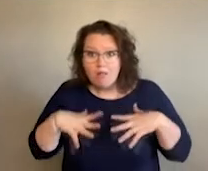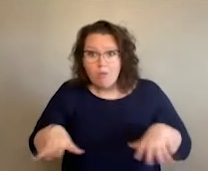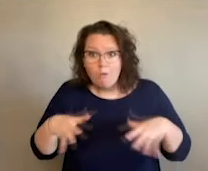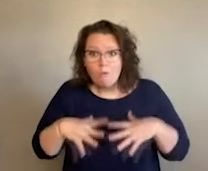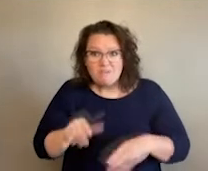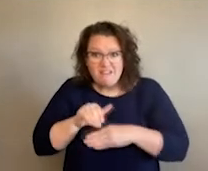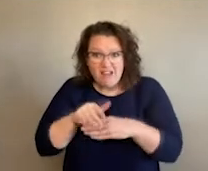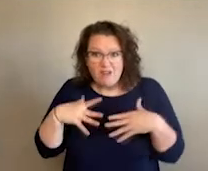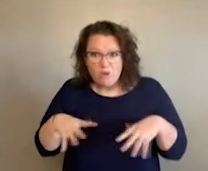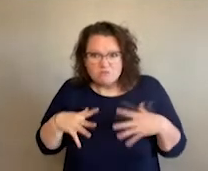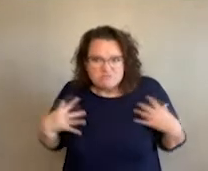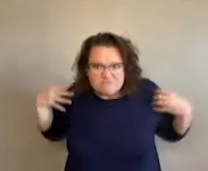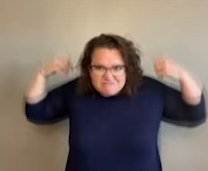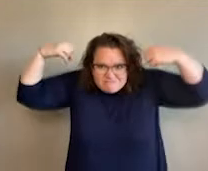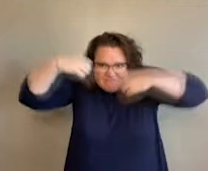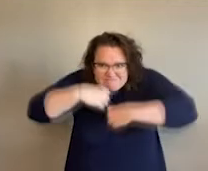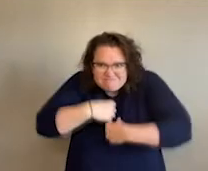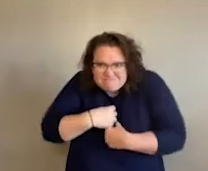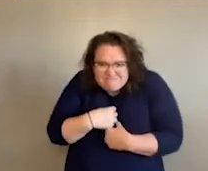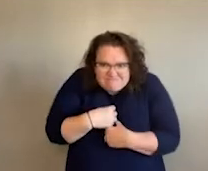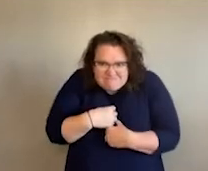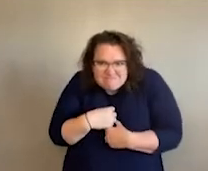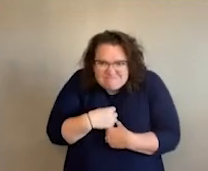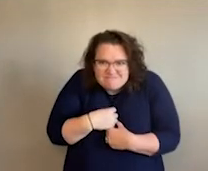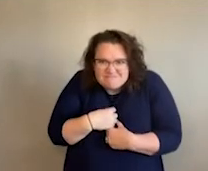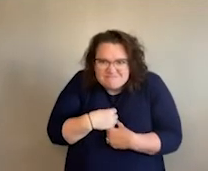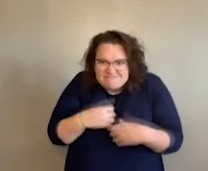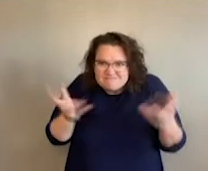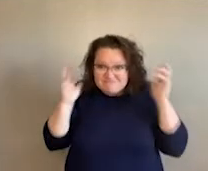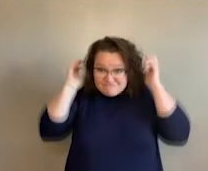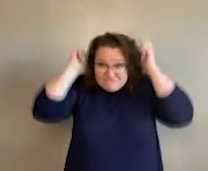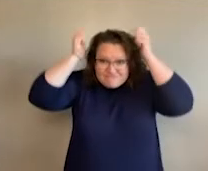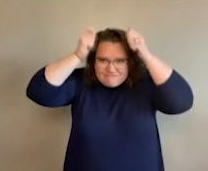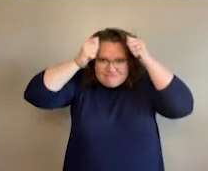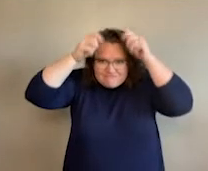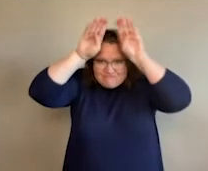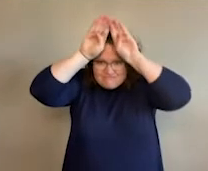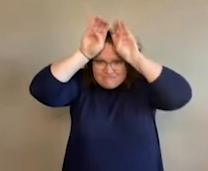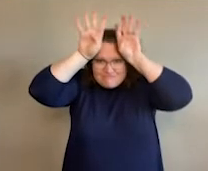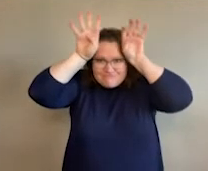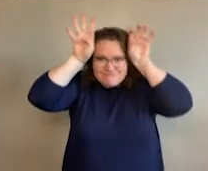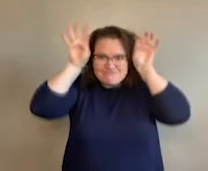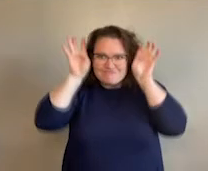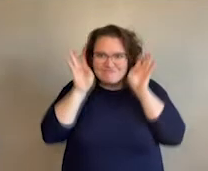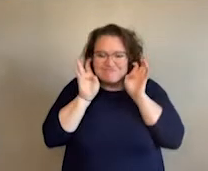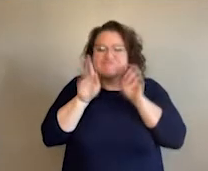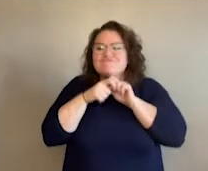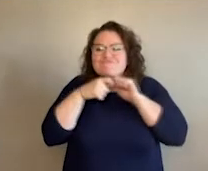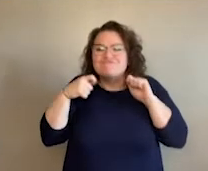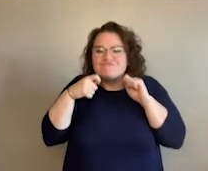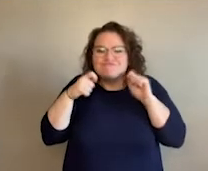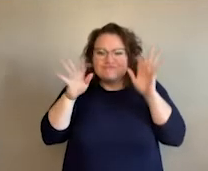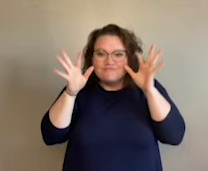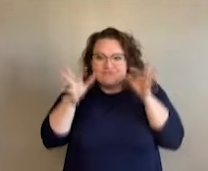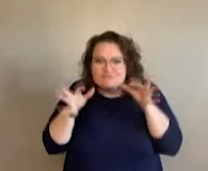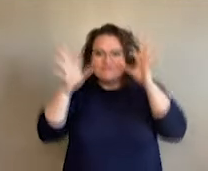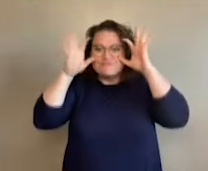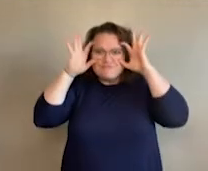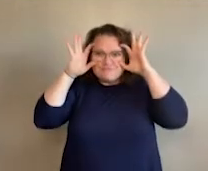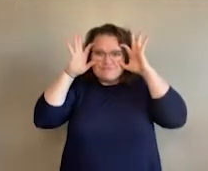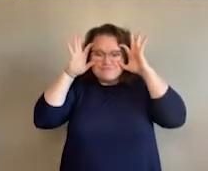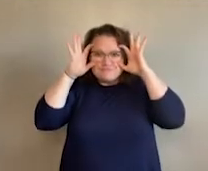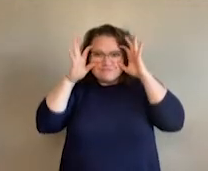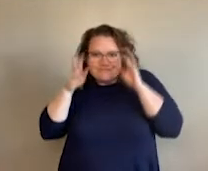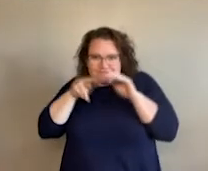on over his big hairy body. He tied on a big ruffled cap and put the grandmother's spectacles on his nose, and after that